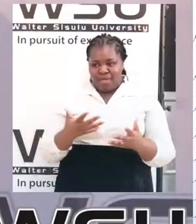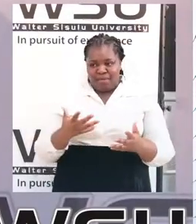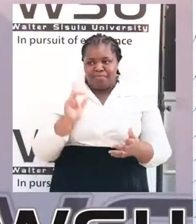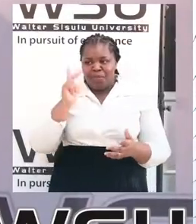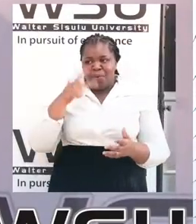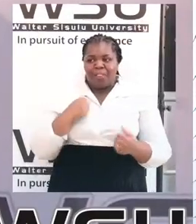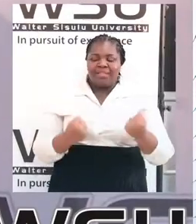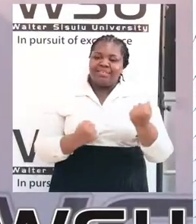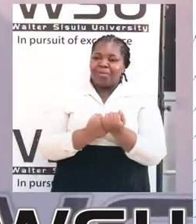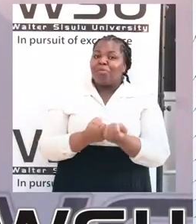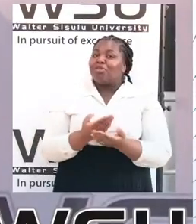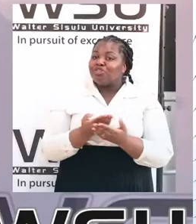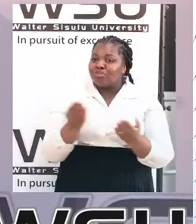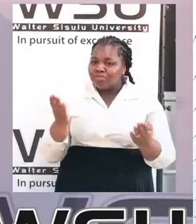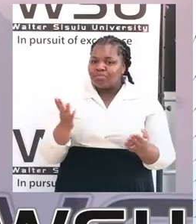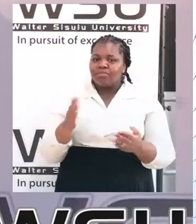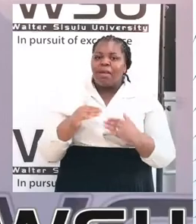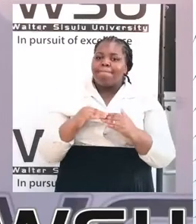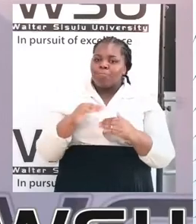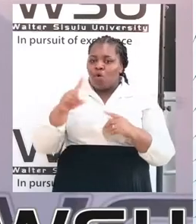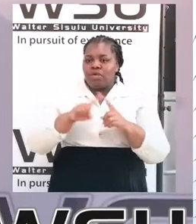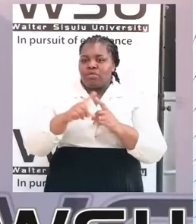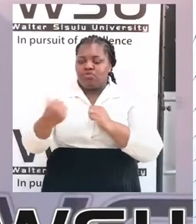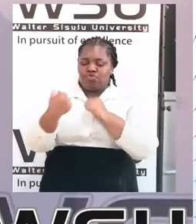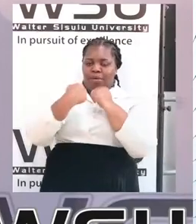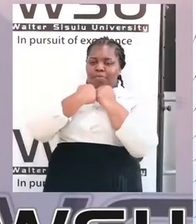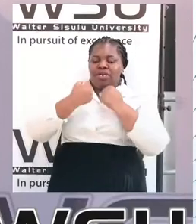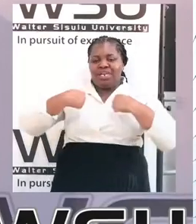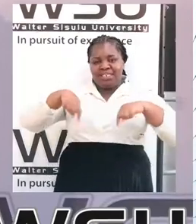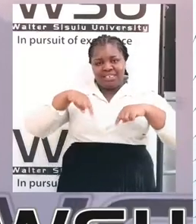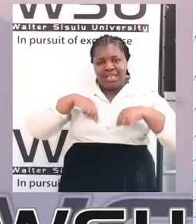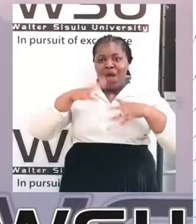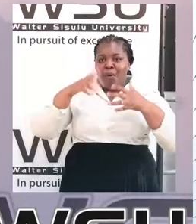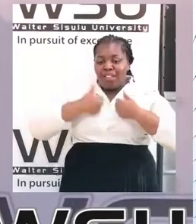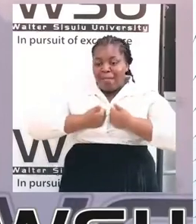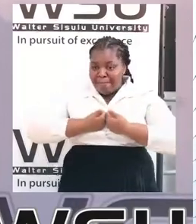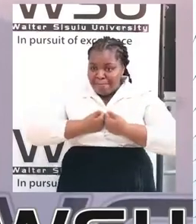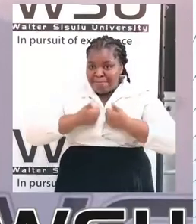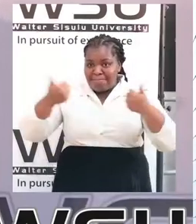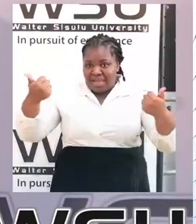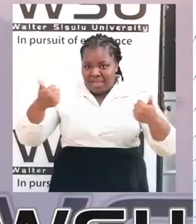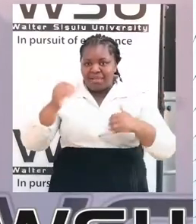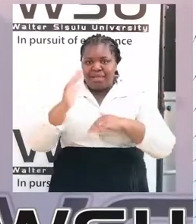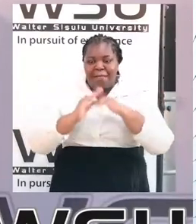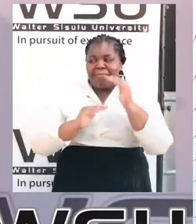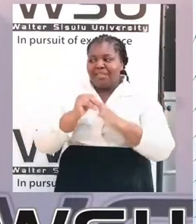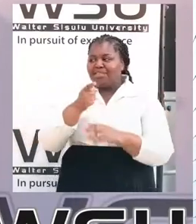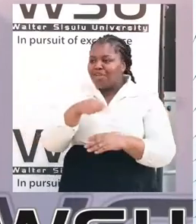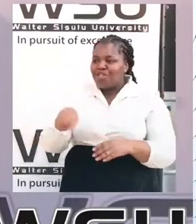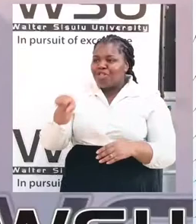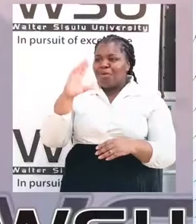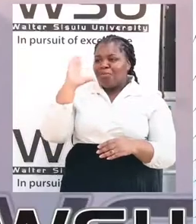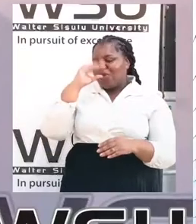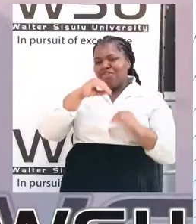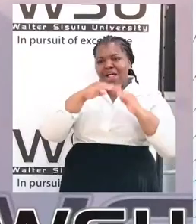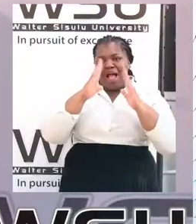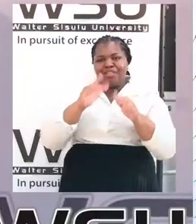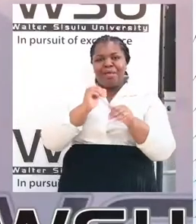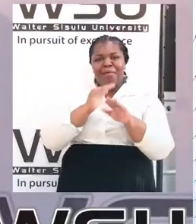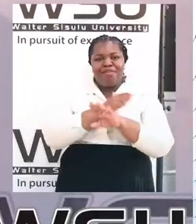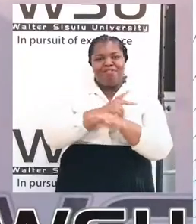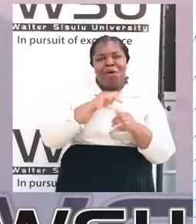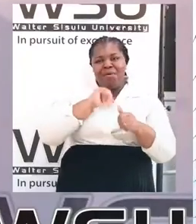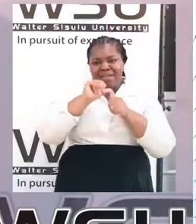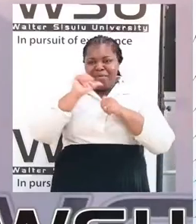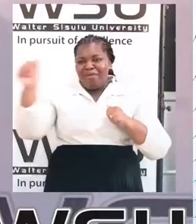We will support you much as you supported us. We will go back and build those houses before we run away